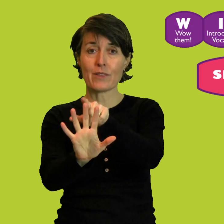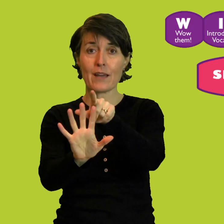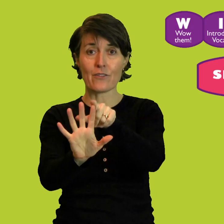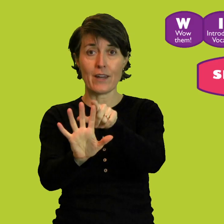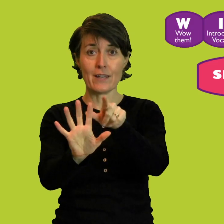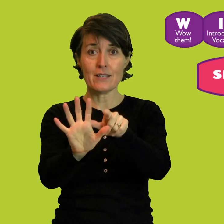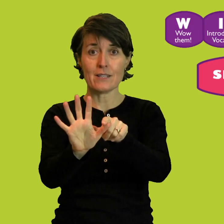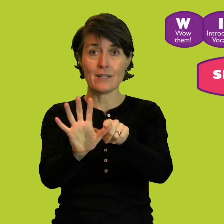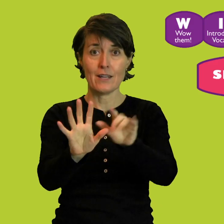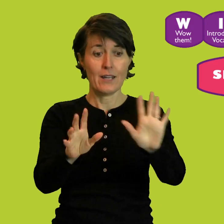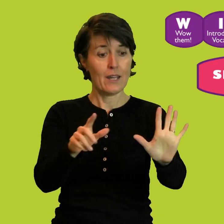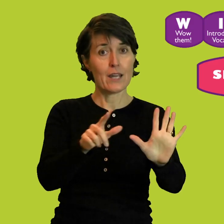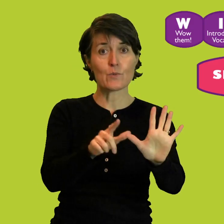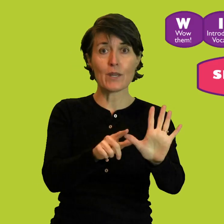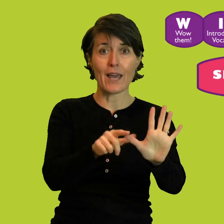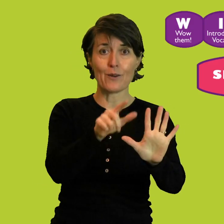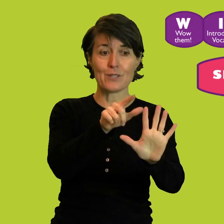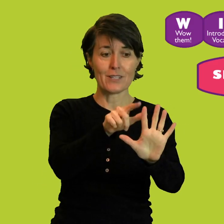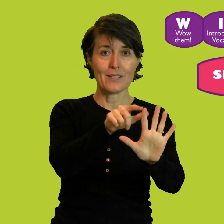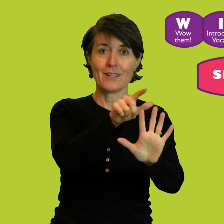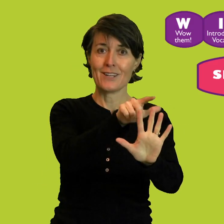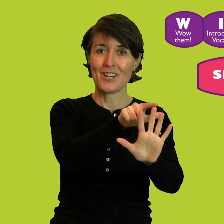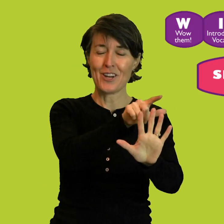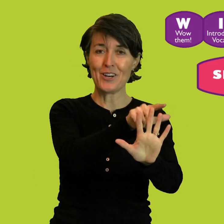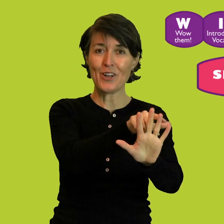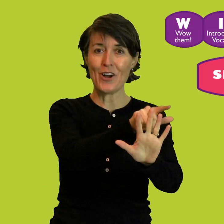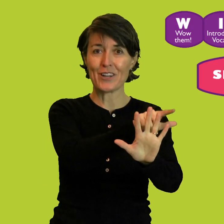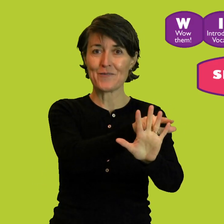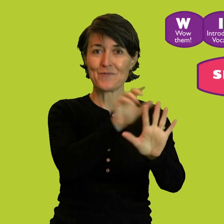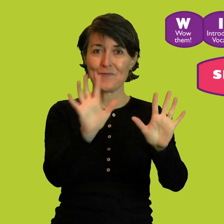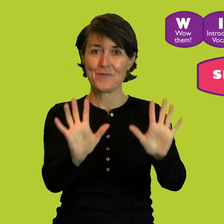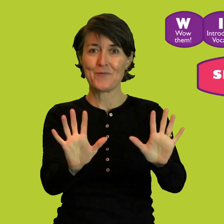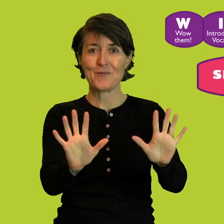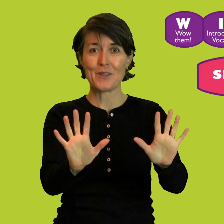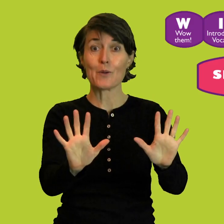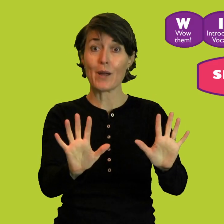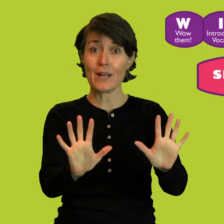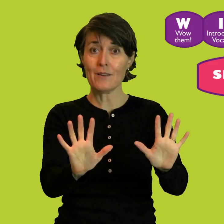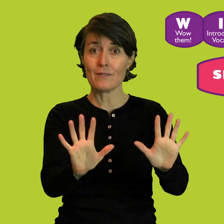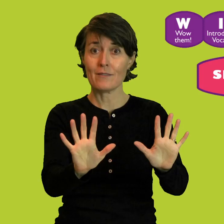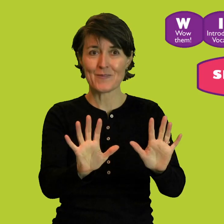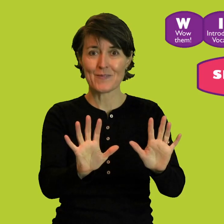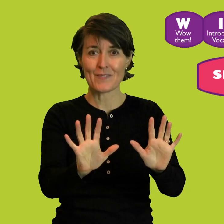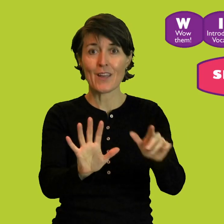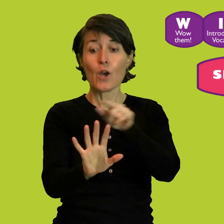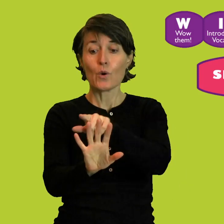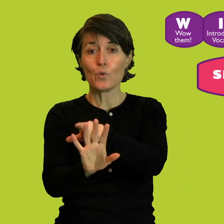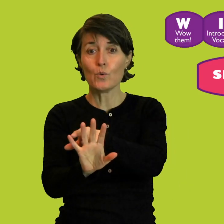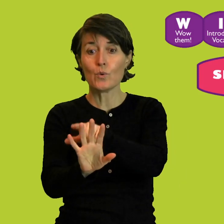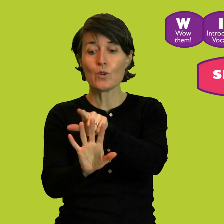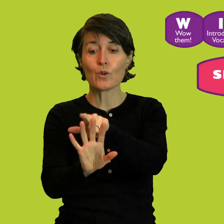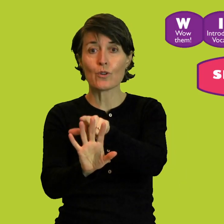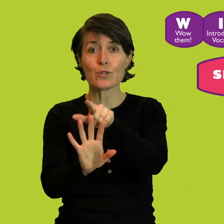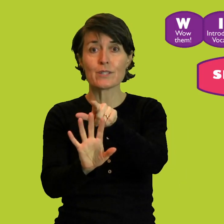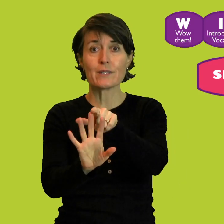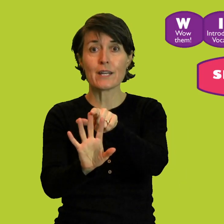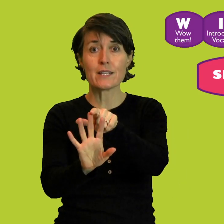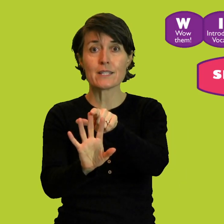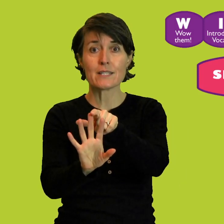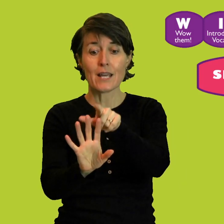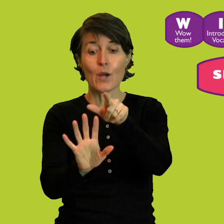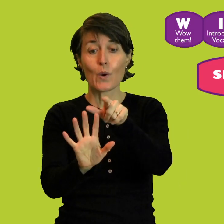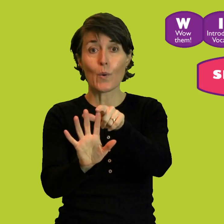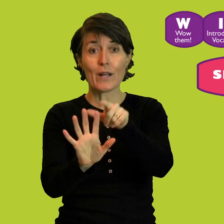with the other hand as we count along. Okay, ready? 1, 2,